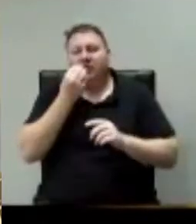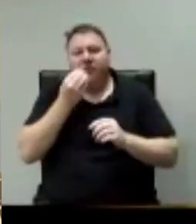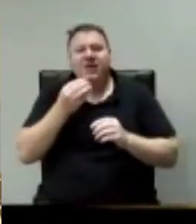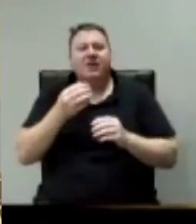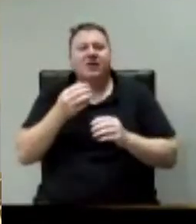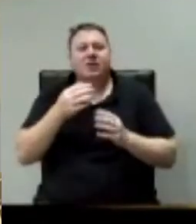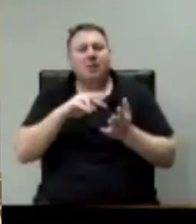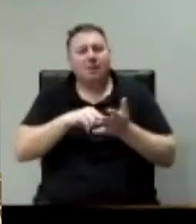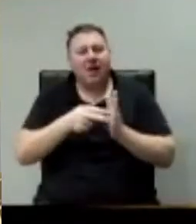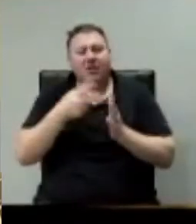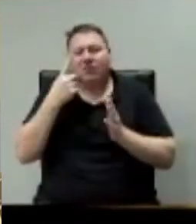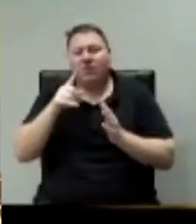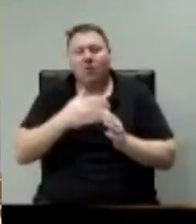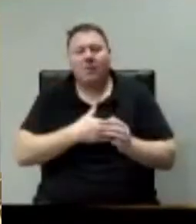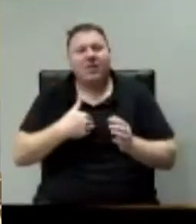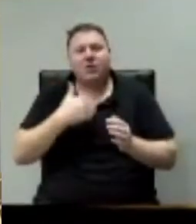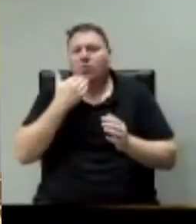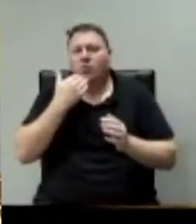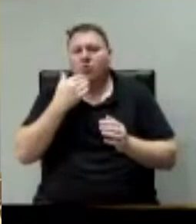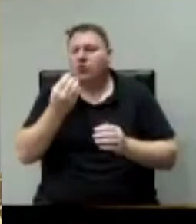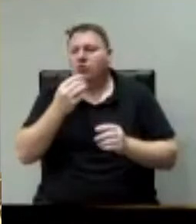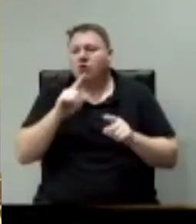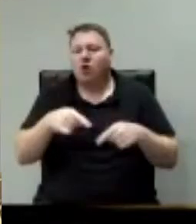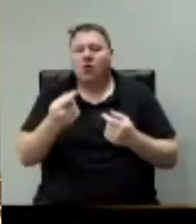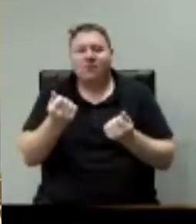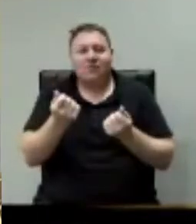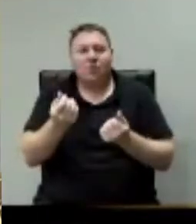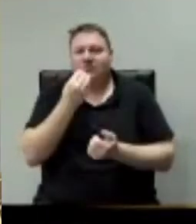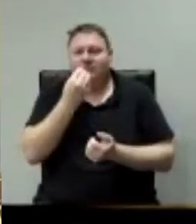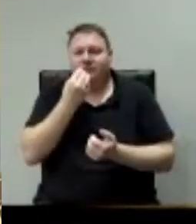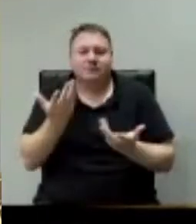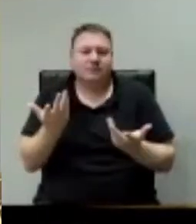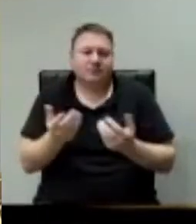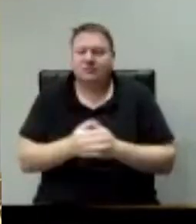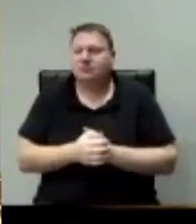for those mothers who can't afford to eat